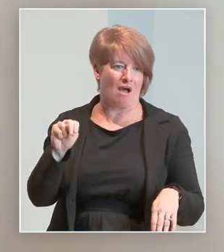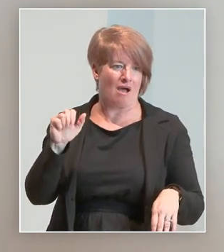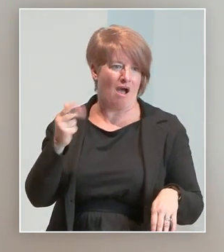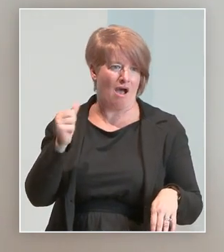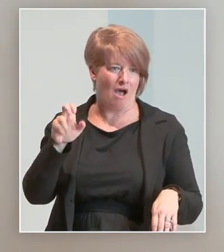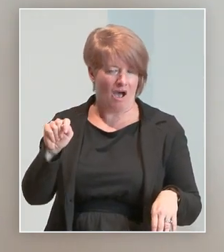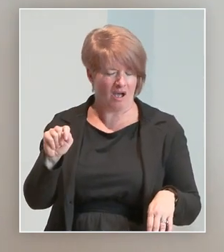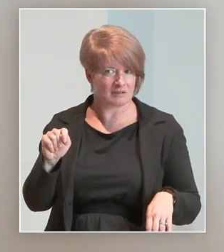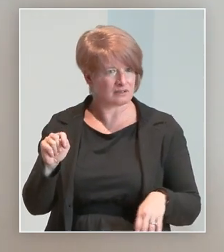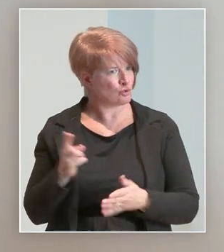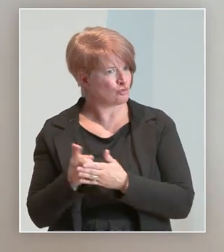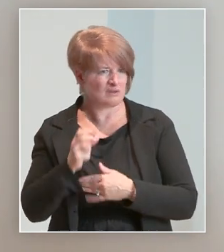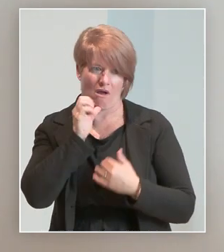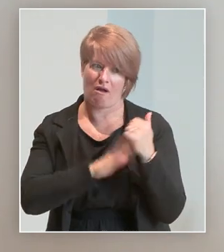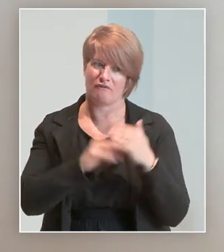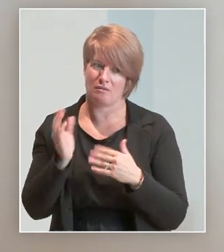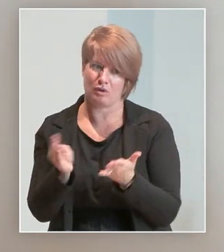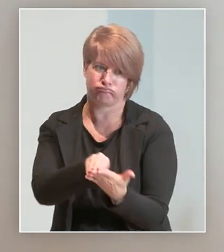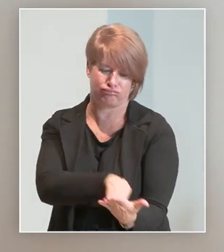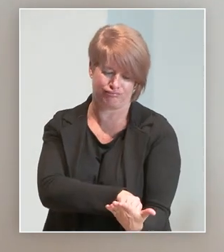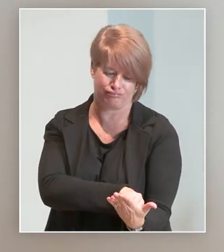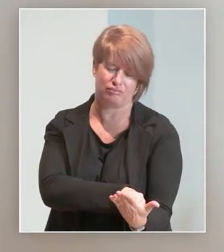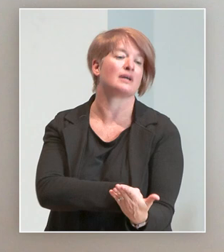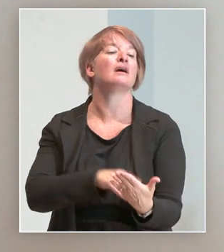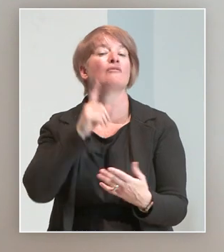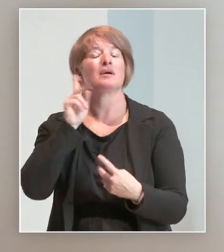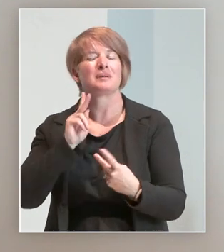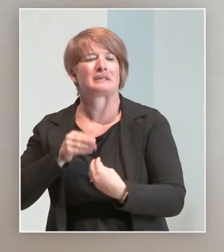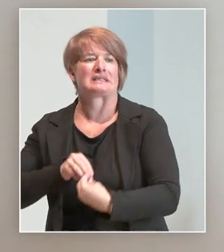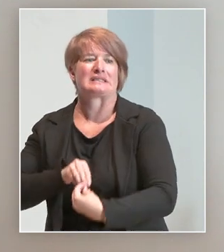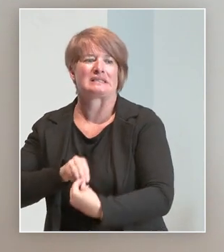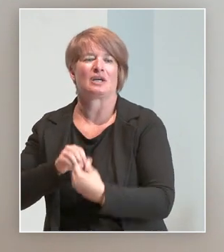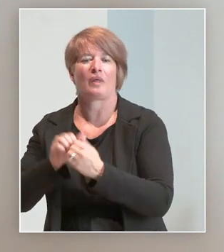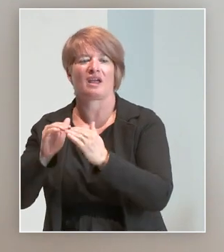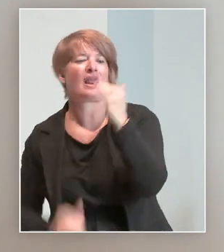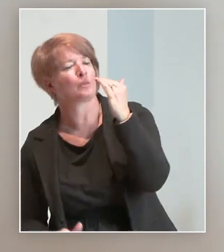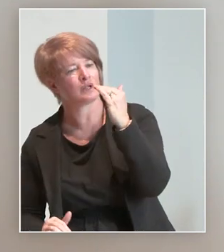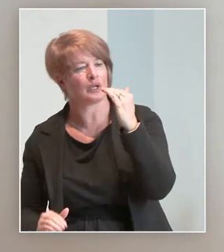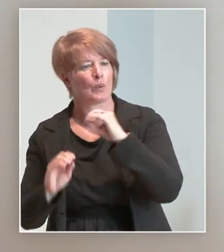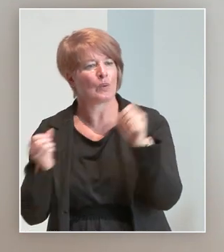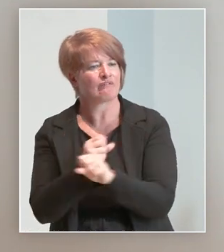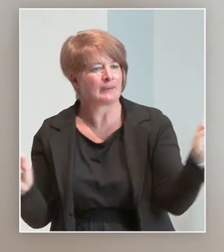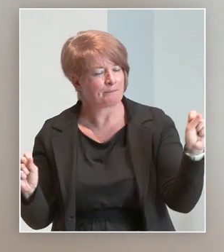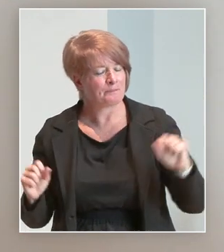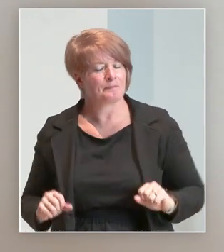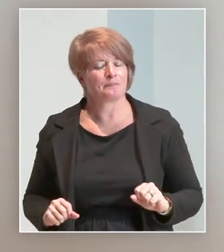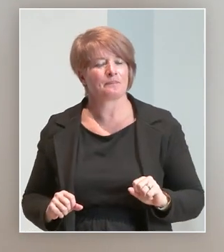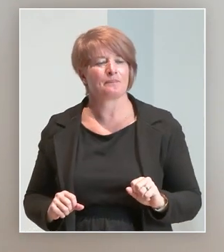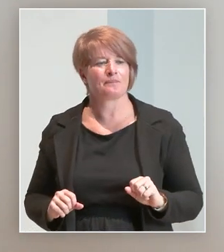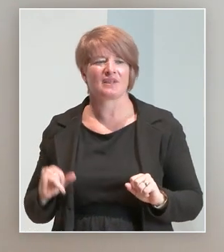uncomfortable truths and the space of respite for those wrestling with inequity and a lack of freedom.